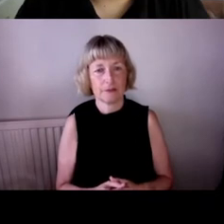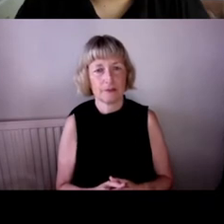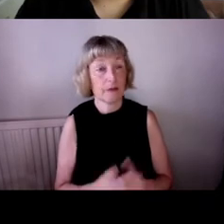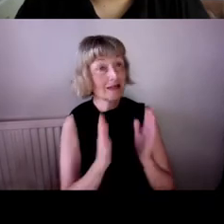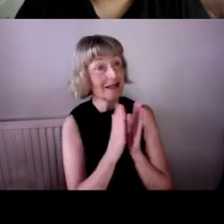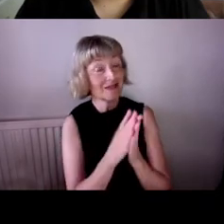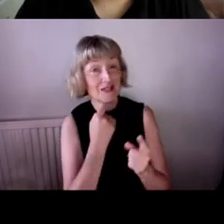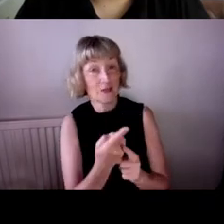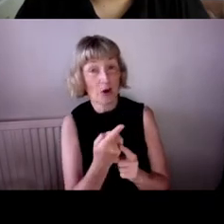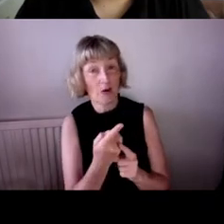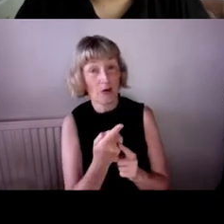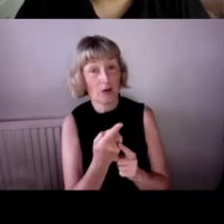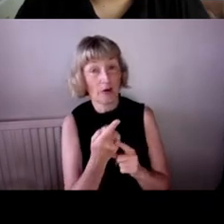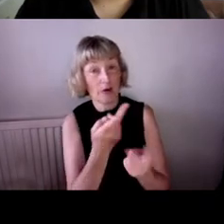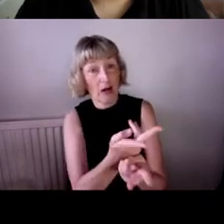Sunday tomorrow, we can lie in.